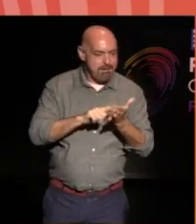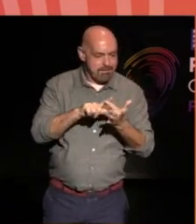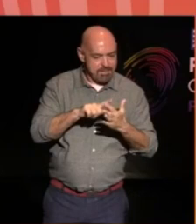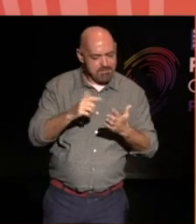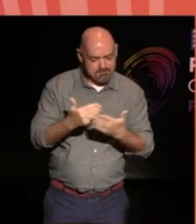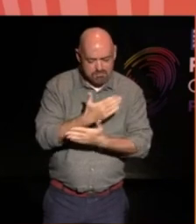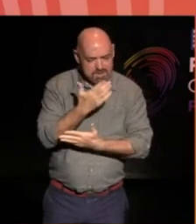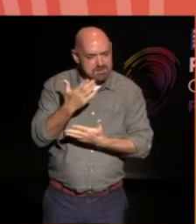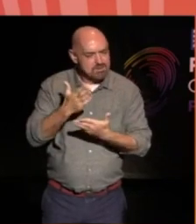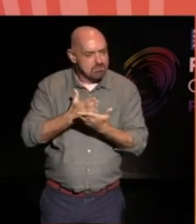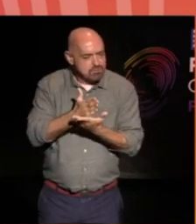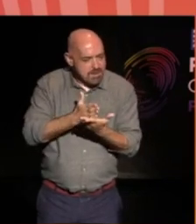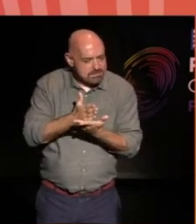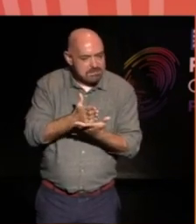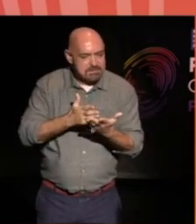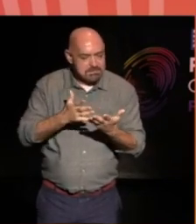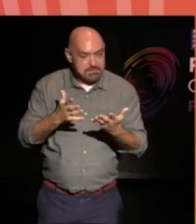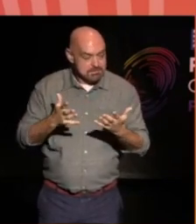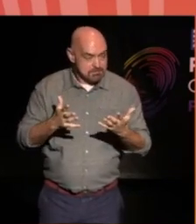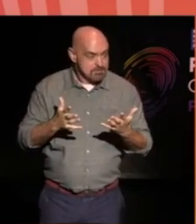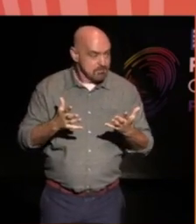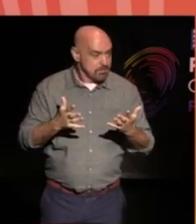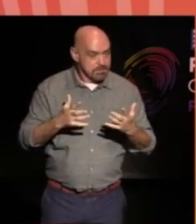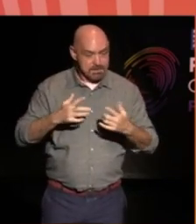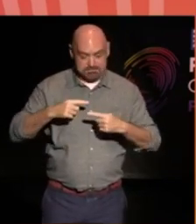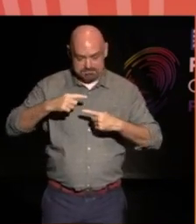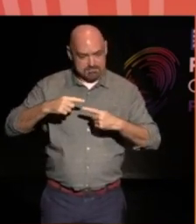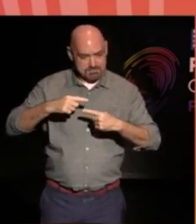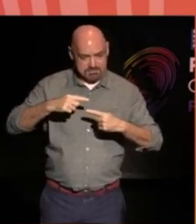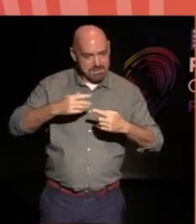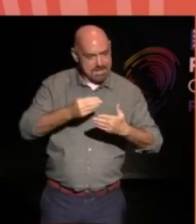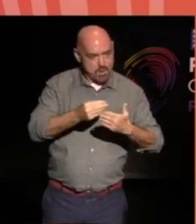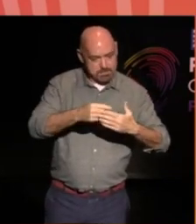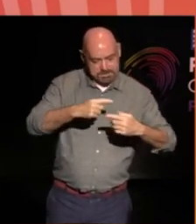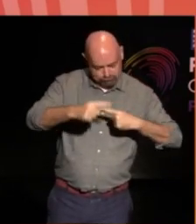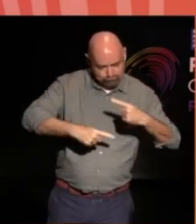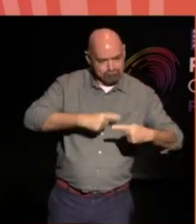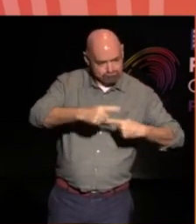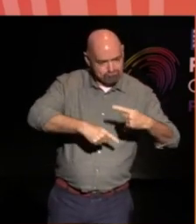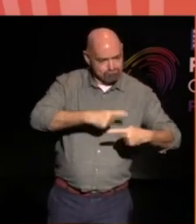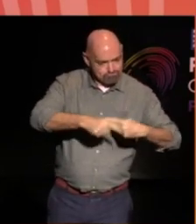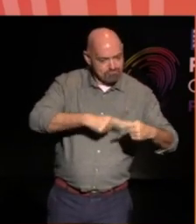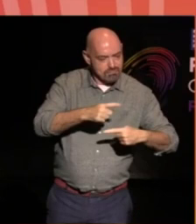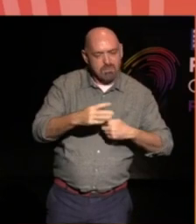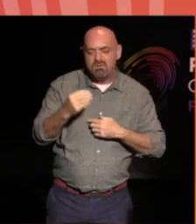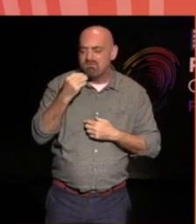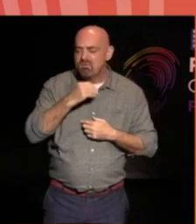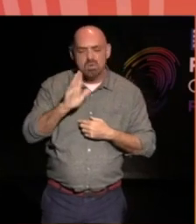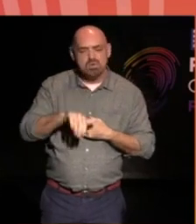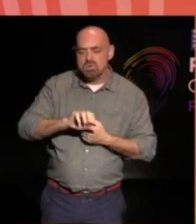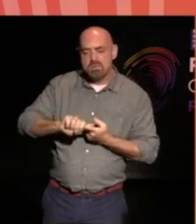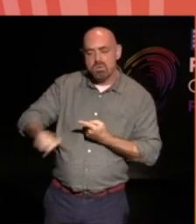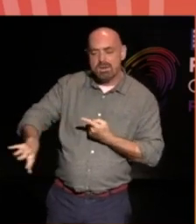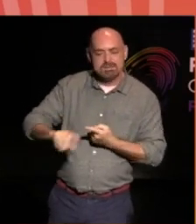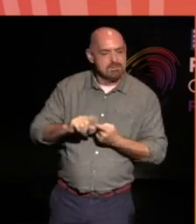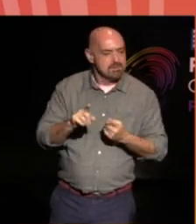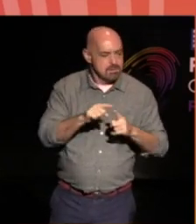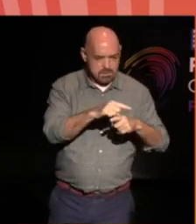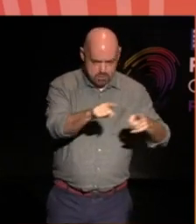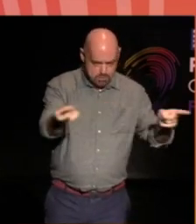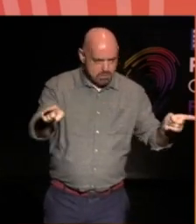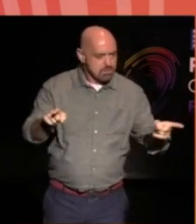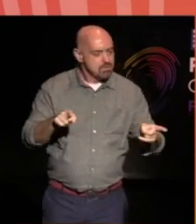fresh surplus bread. So it's a circular economy business. It believes food shouldn't be wasted and neither should you from a